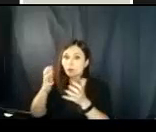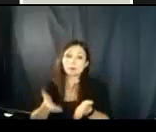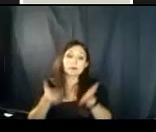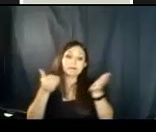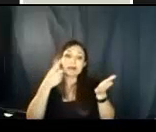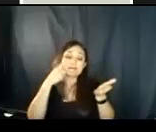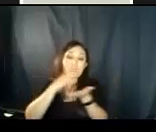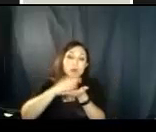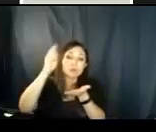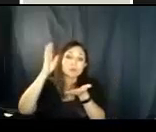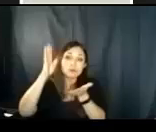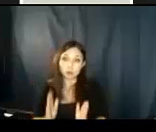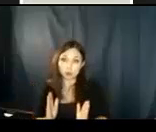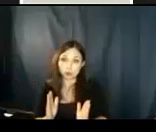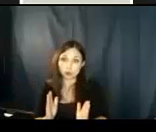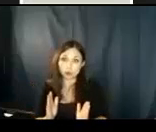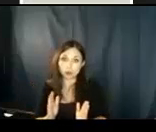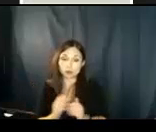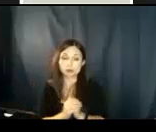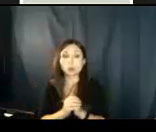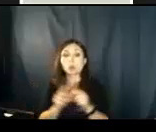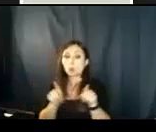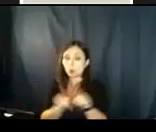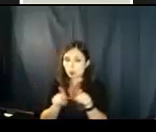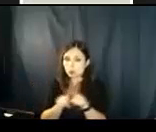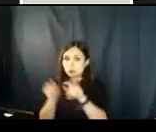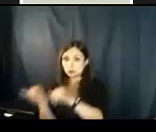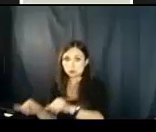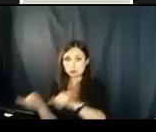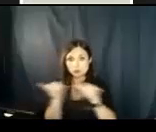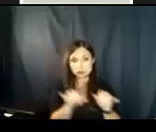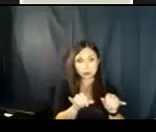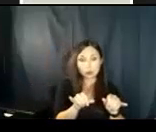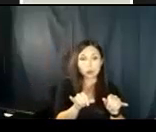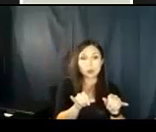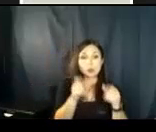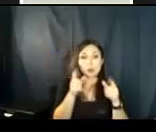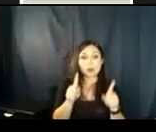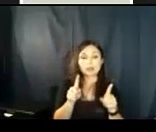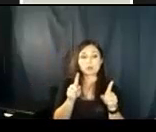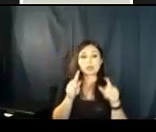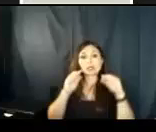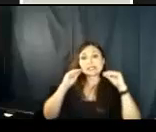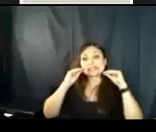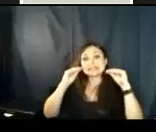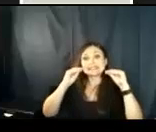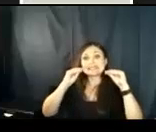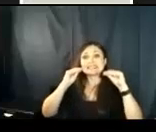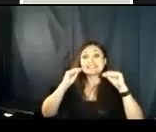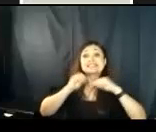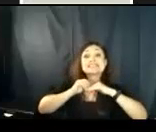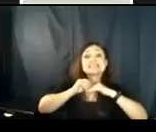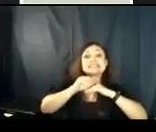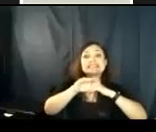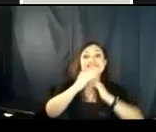learners. And the same thing happens for when we are delivering lessons. And so when